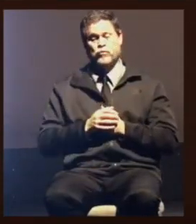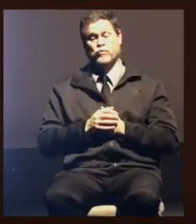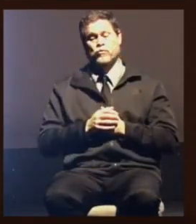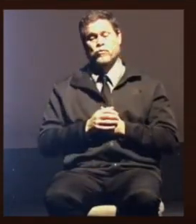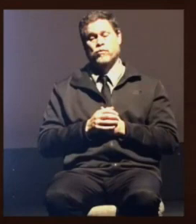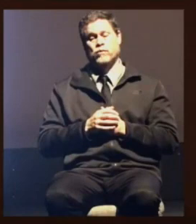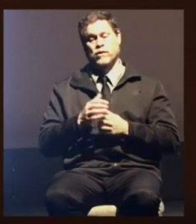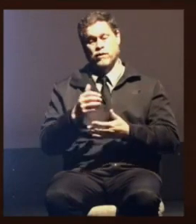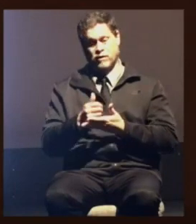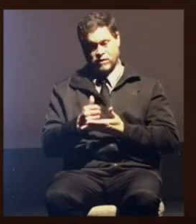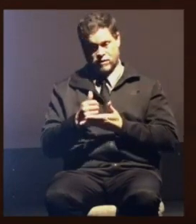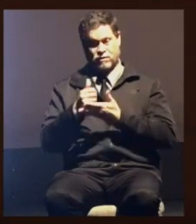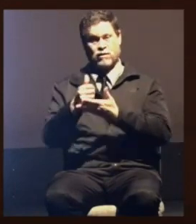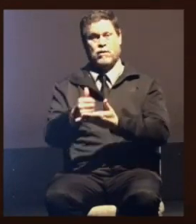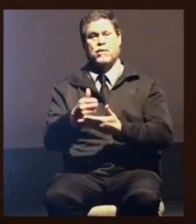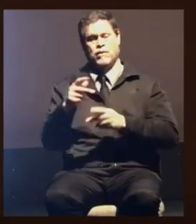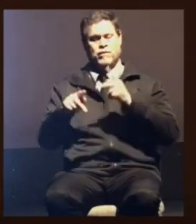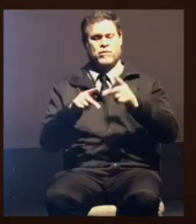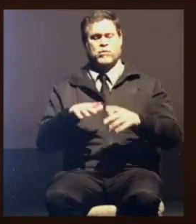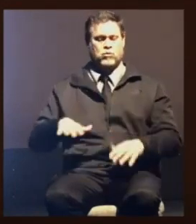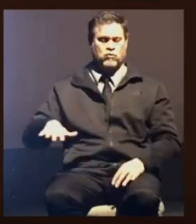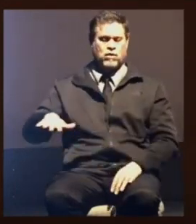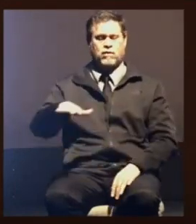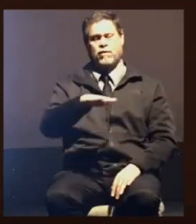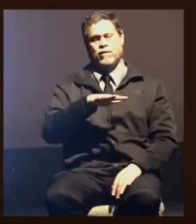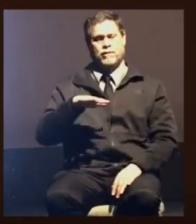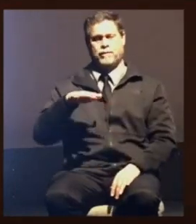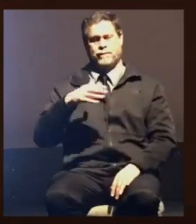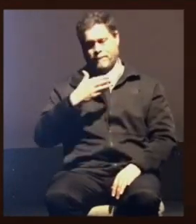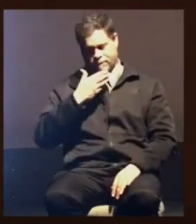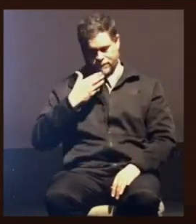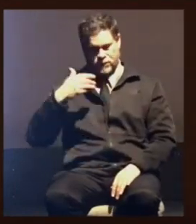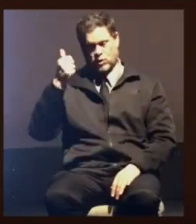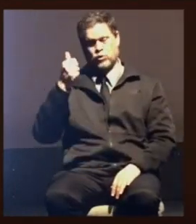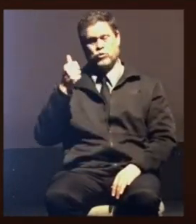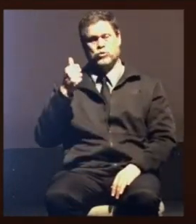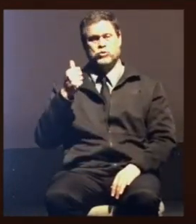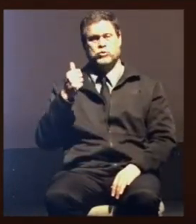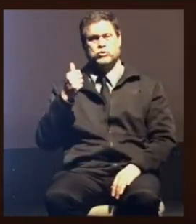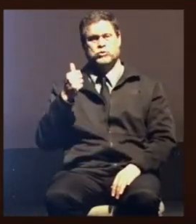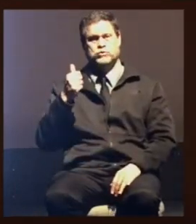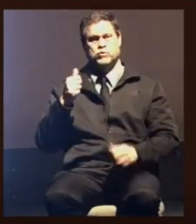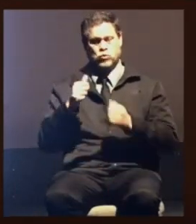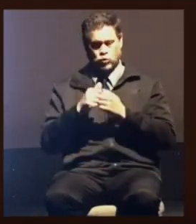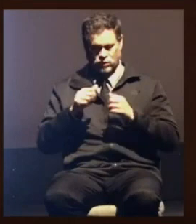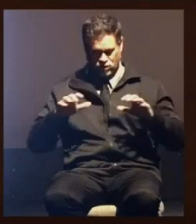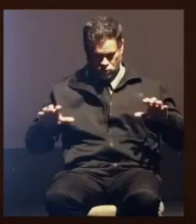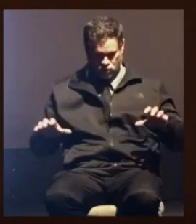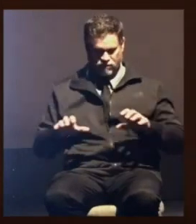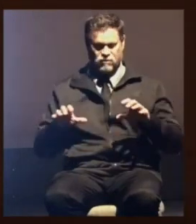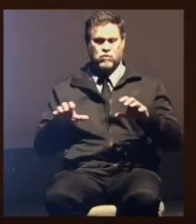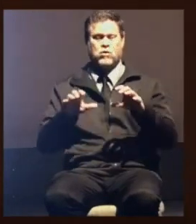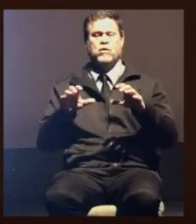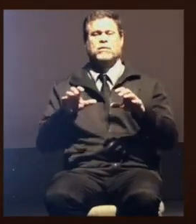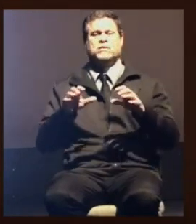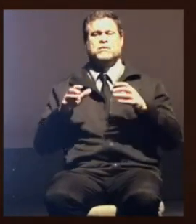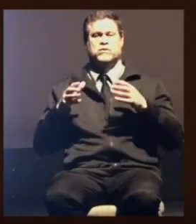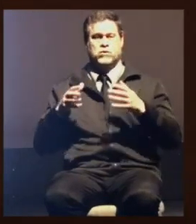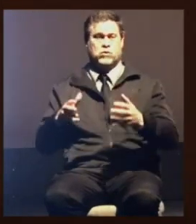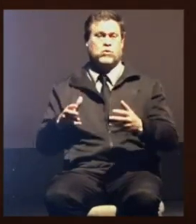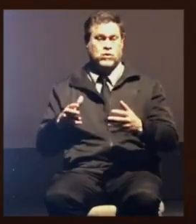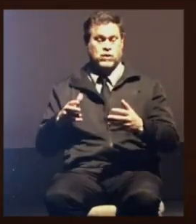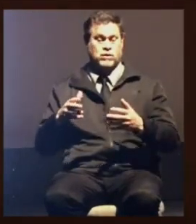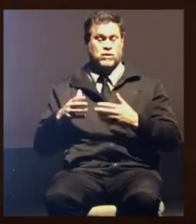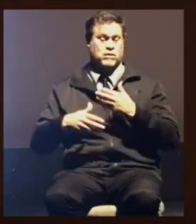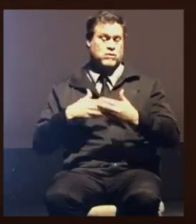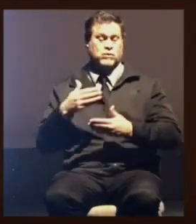they help the people around them get better with their performance and the way they go about doing